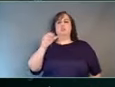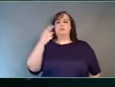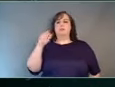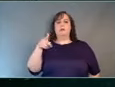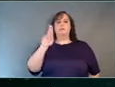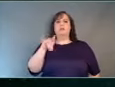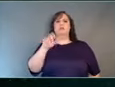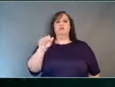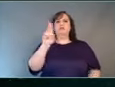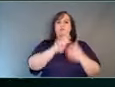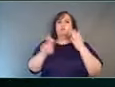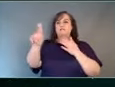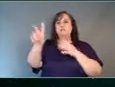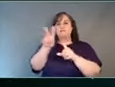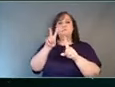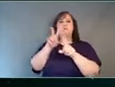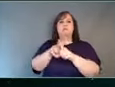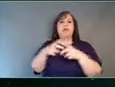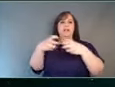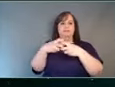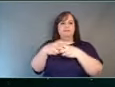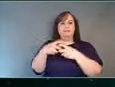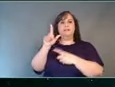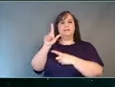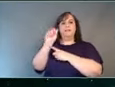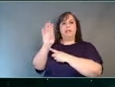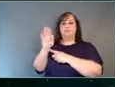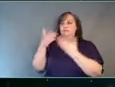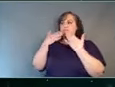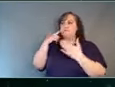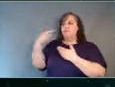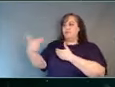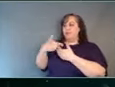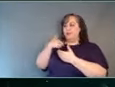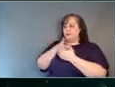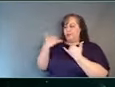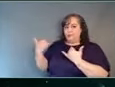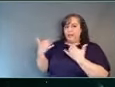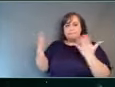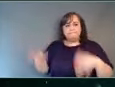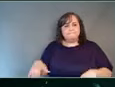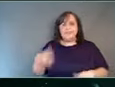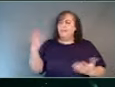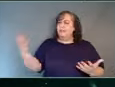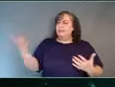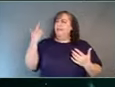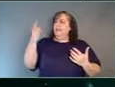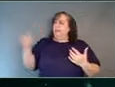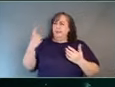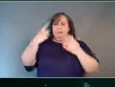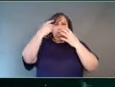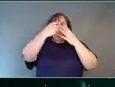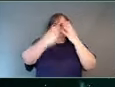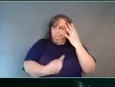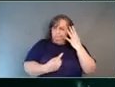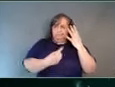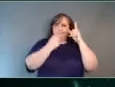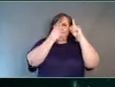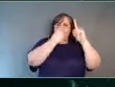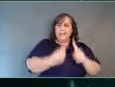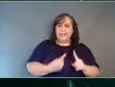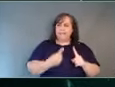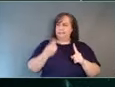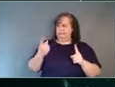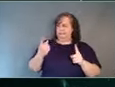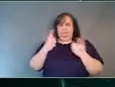Bree. So no, asteroids aren't all the same. These objects are the leftovers of the formation of the planets, and there